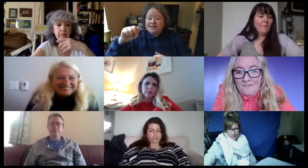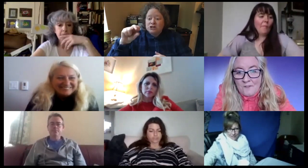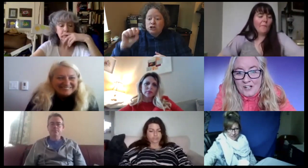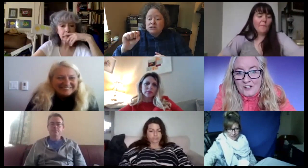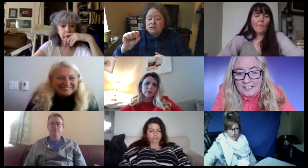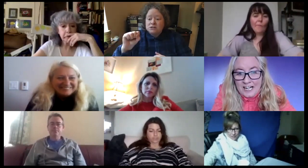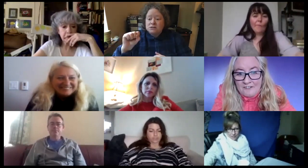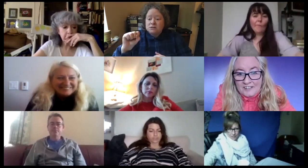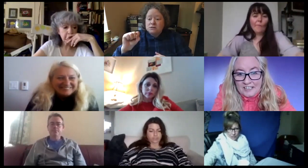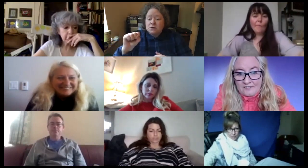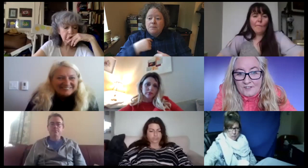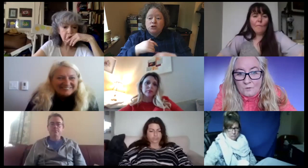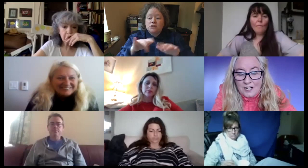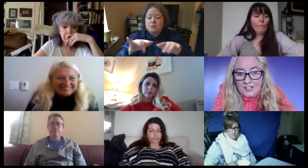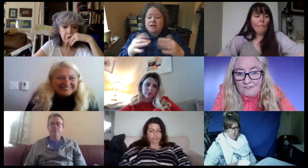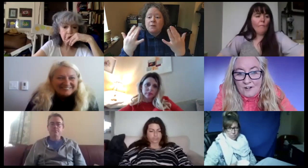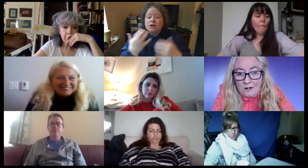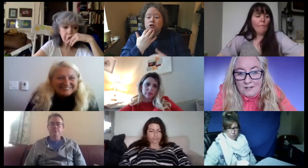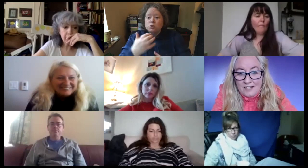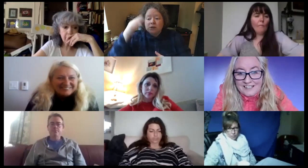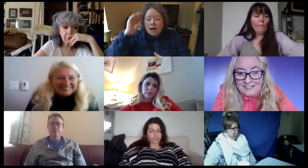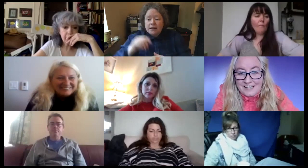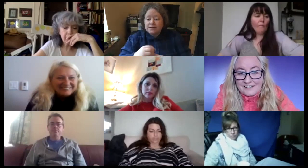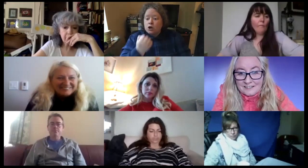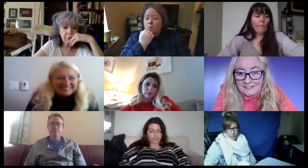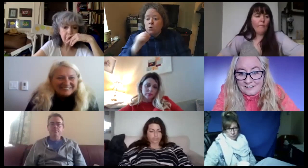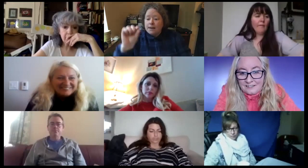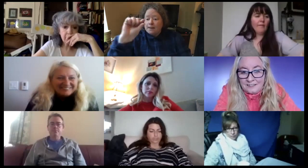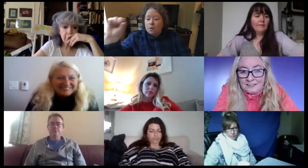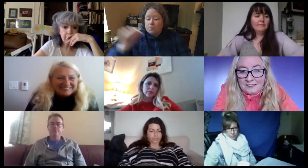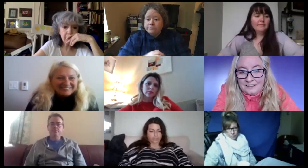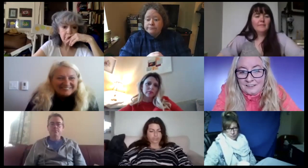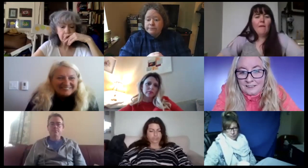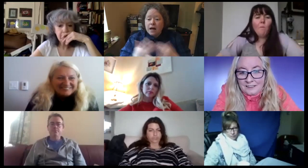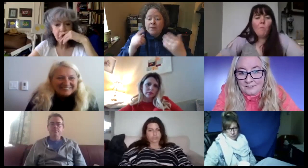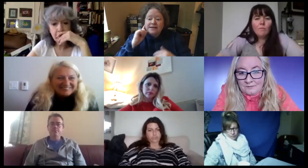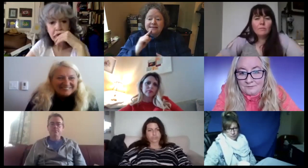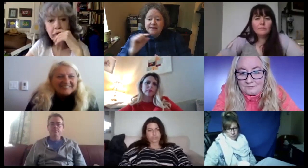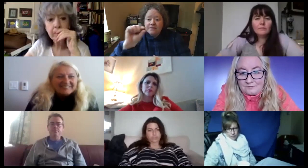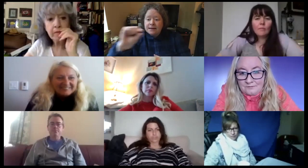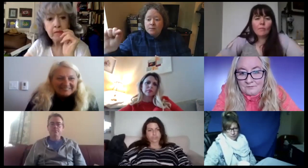The information that I received was from the census.